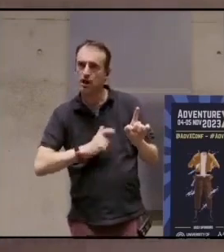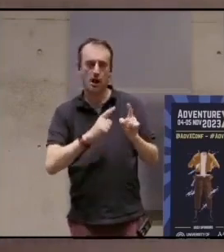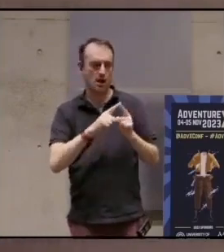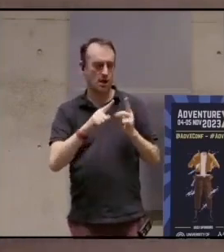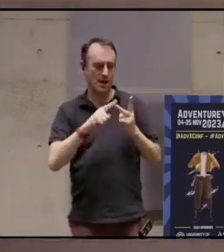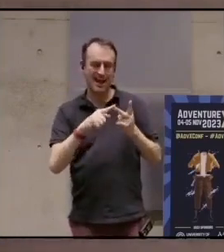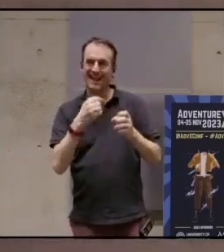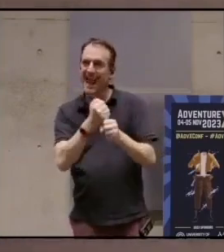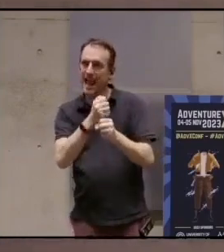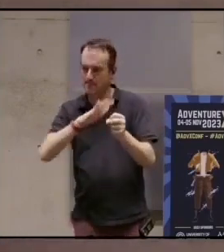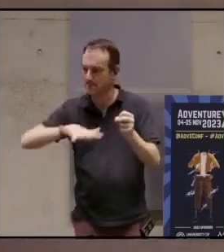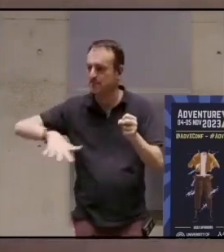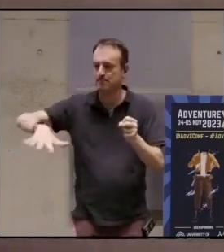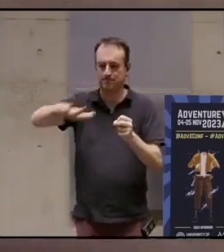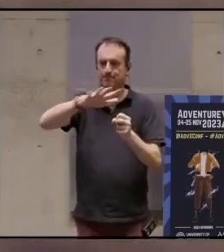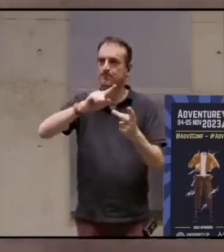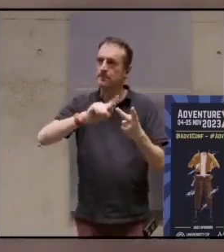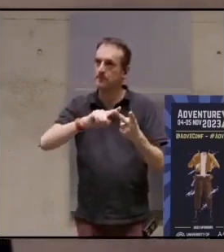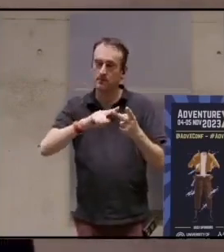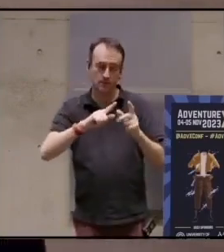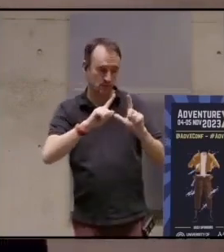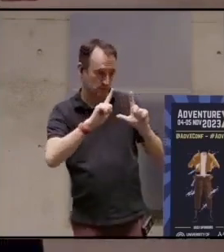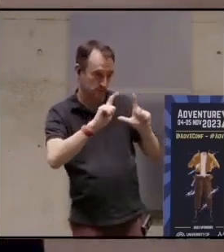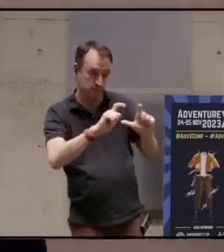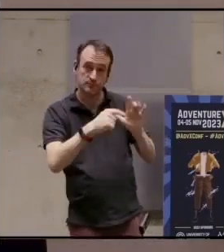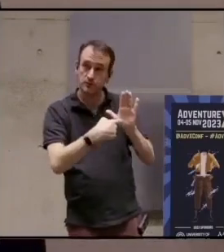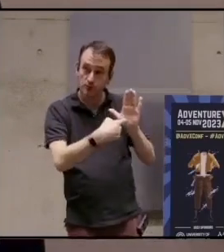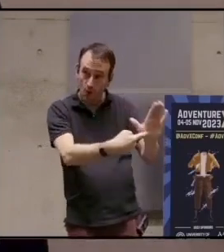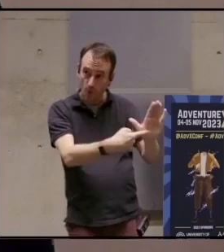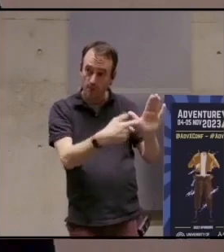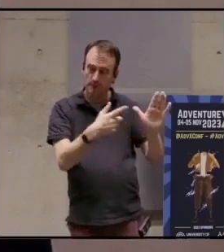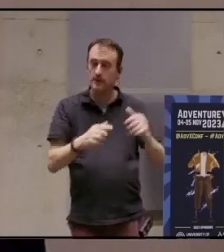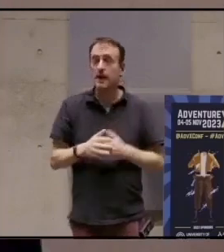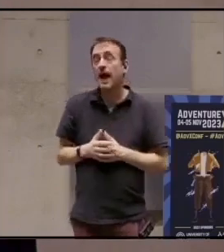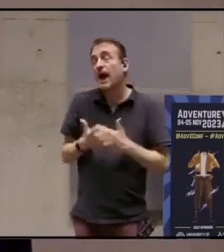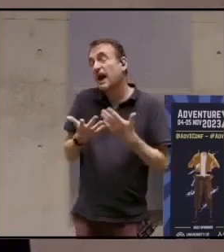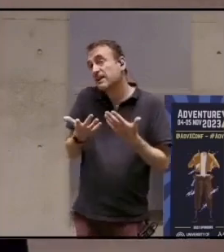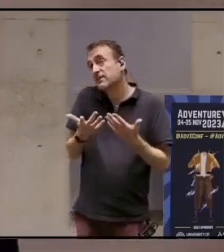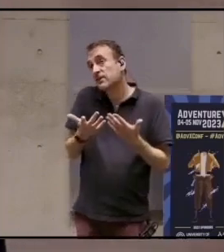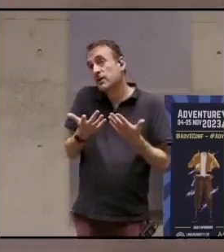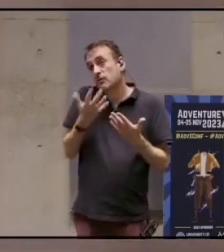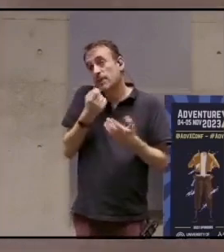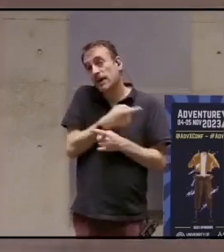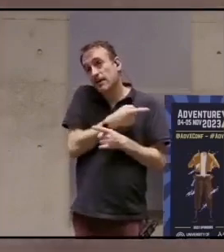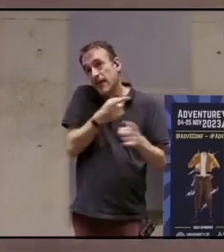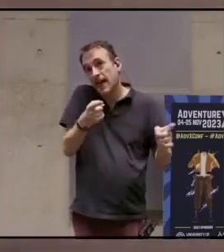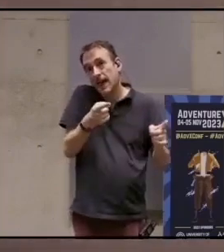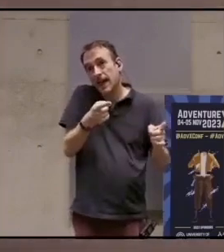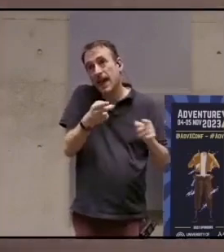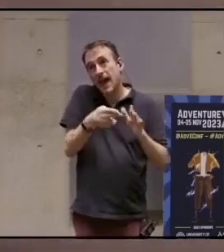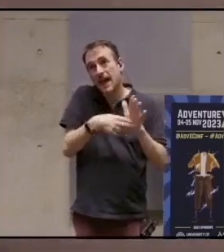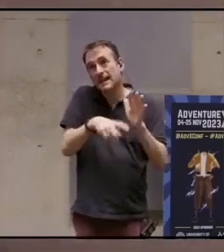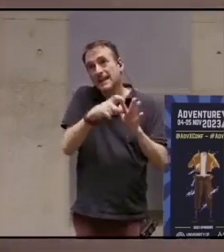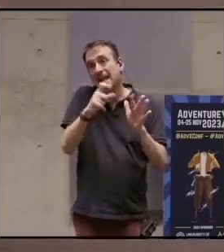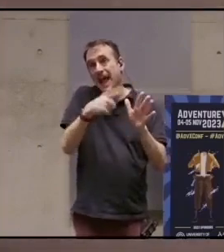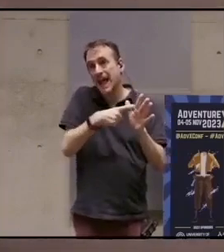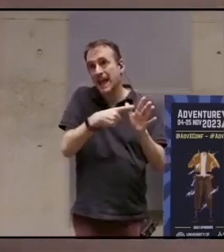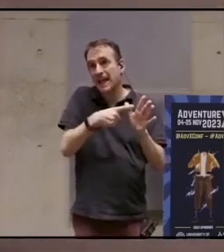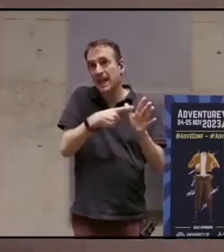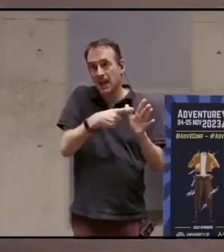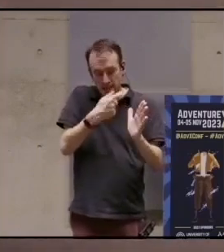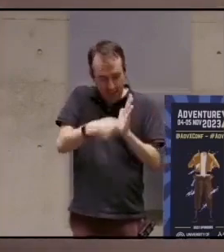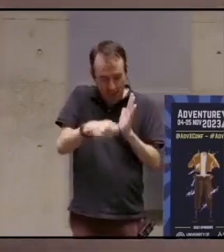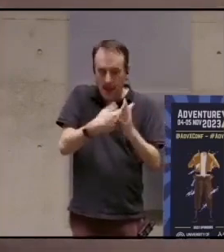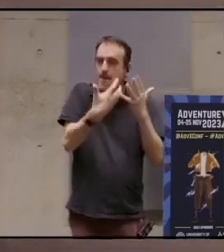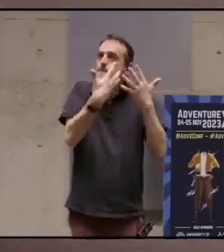lot of explanation time. If you can at all, remember, these guys are NDA'd. You can trust them, and it's part of establishing the trust with an actor